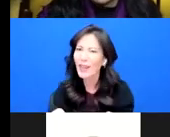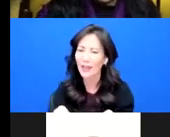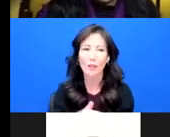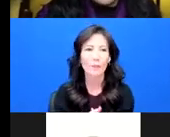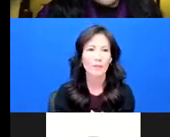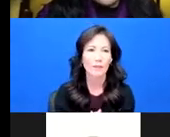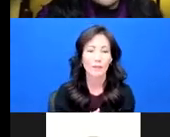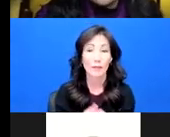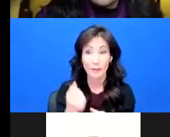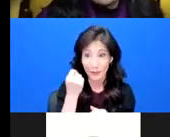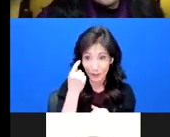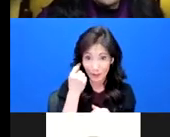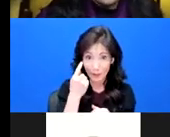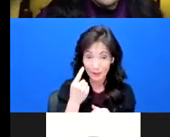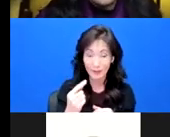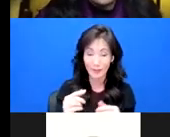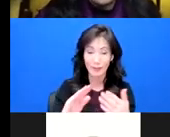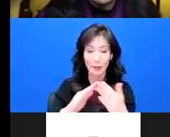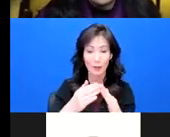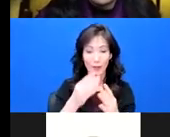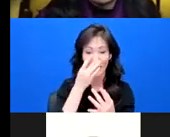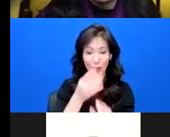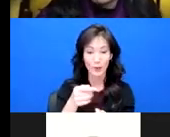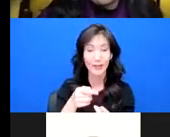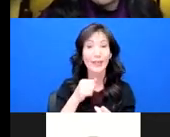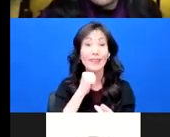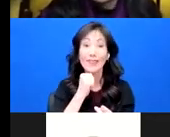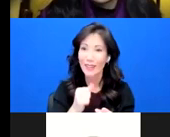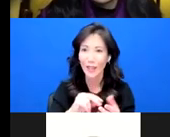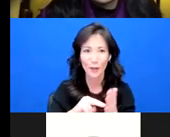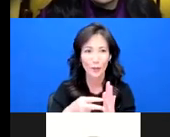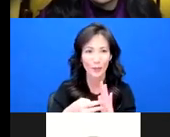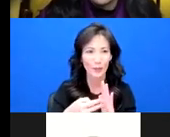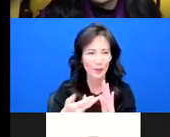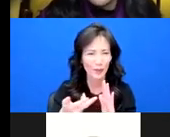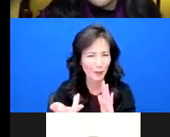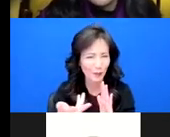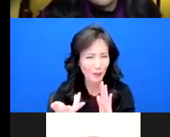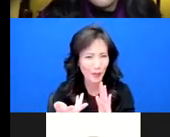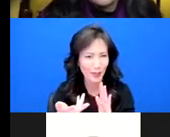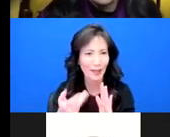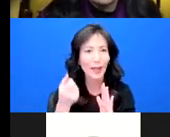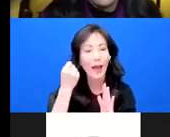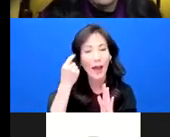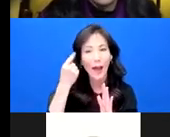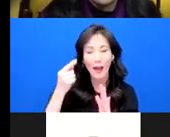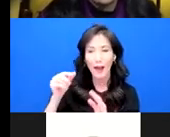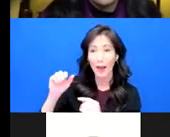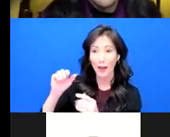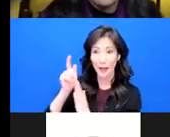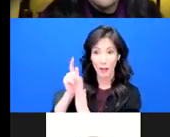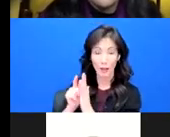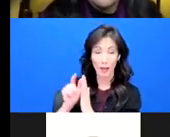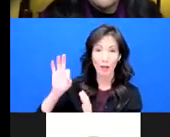So what is not a community of interest? And this is the Fair Maps Act doesn't explicitly apply to the Long Beach